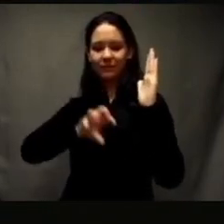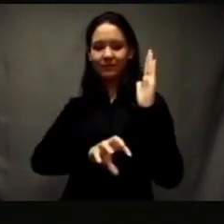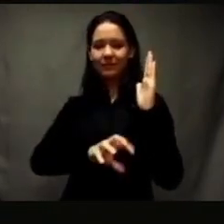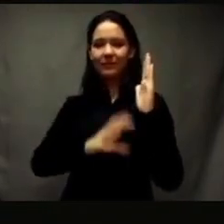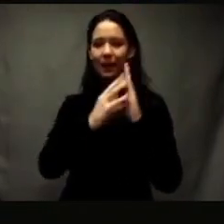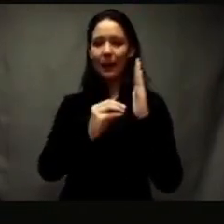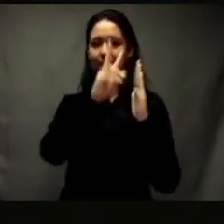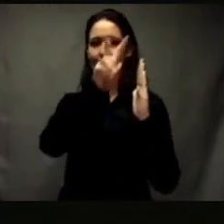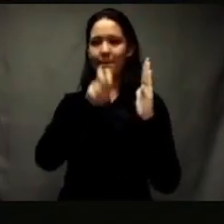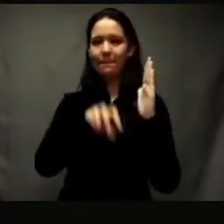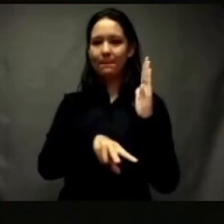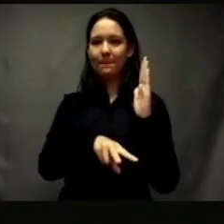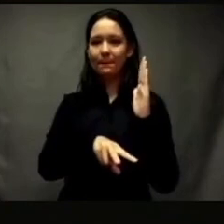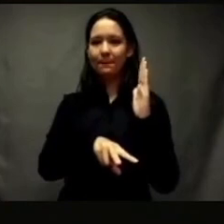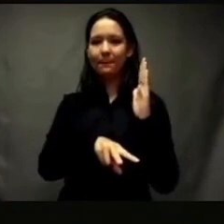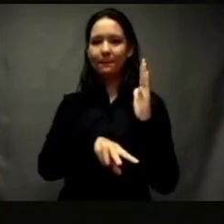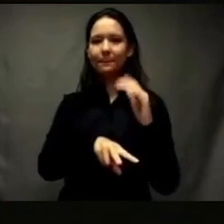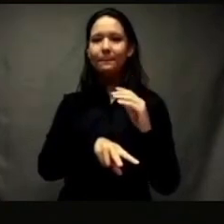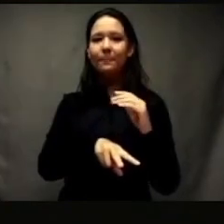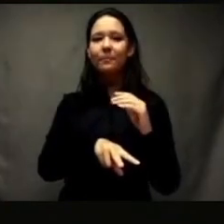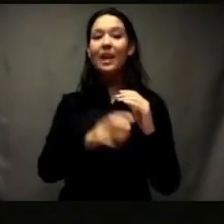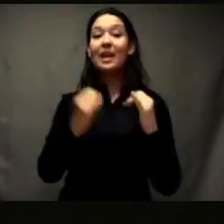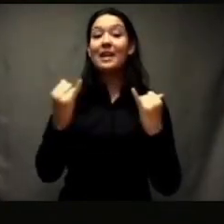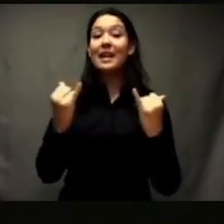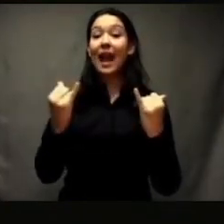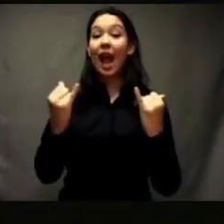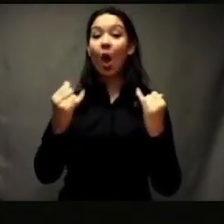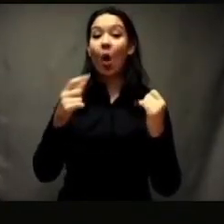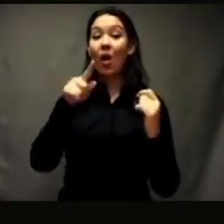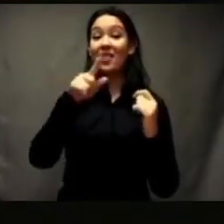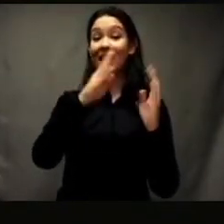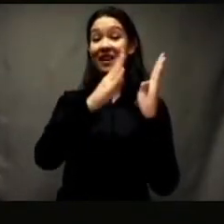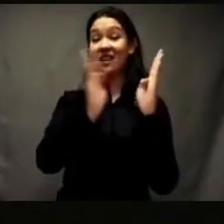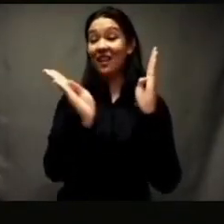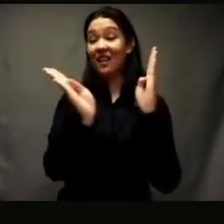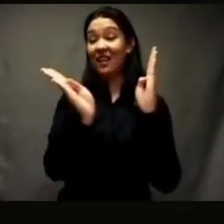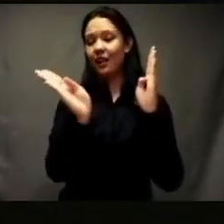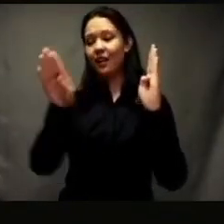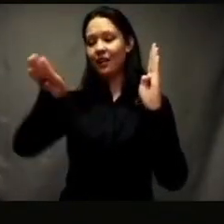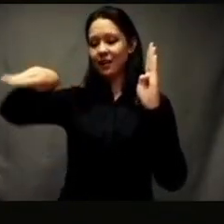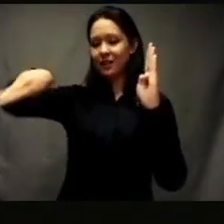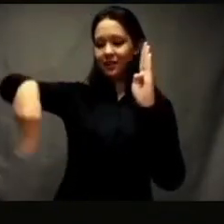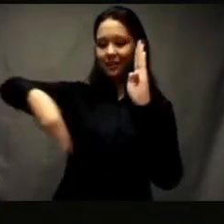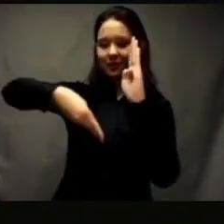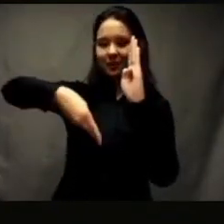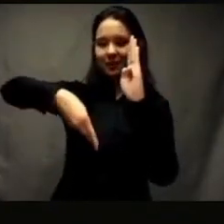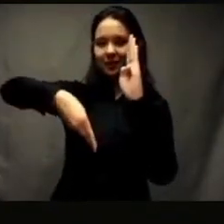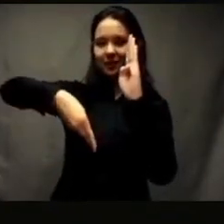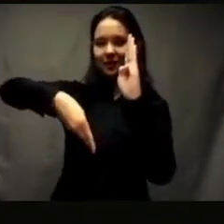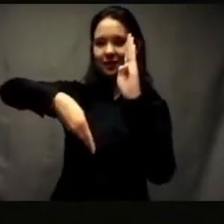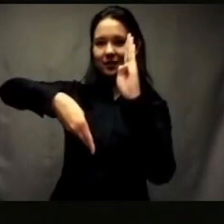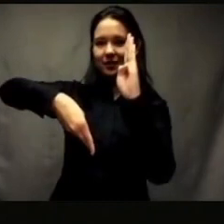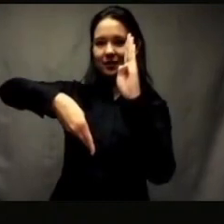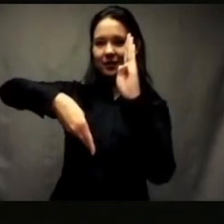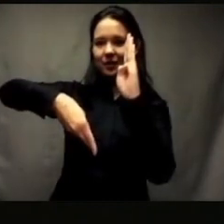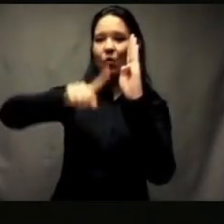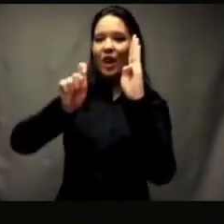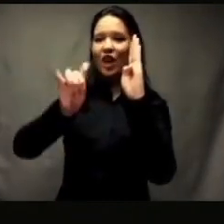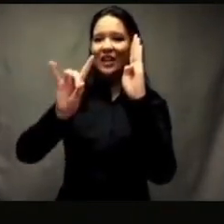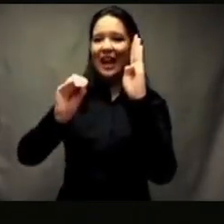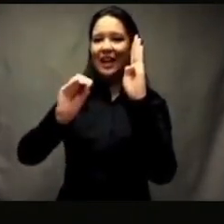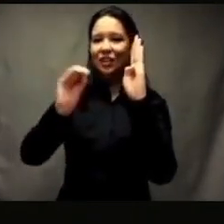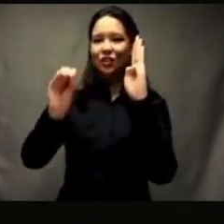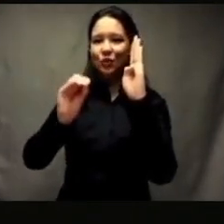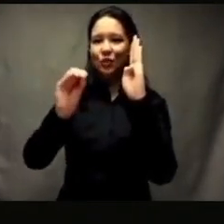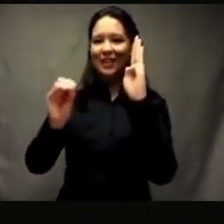scripts. And then I'm going to change this so that shark is pointing down this time. So 180 degrees,